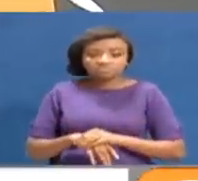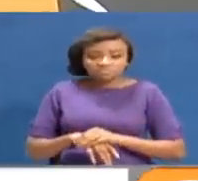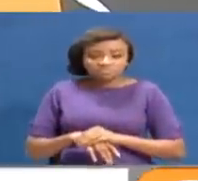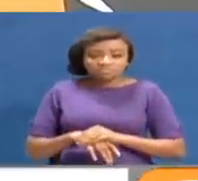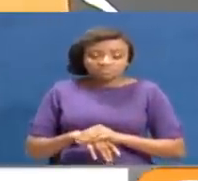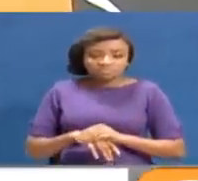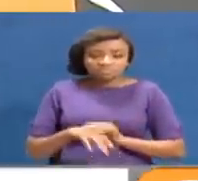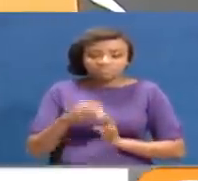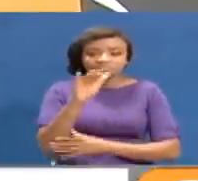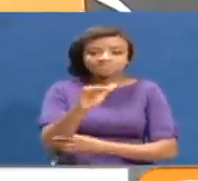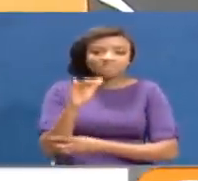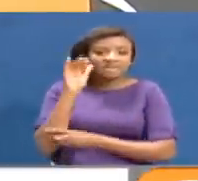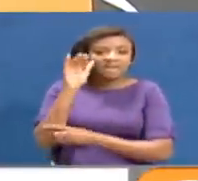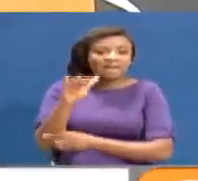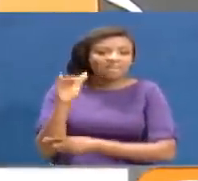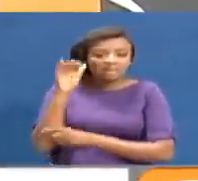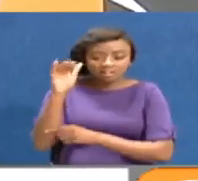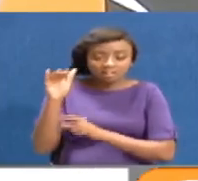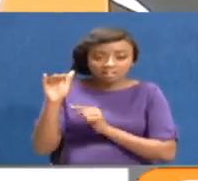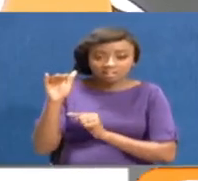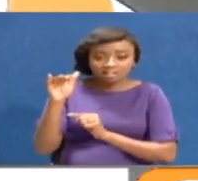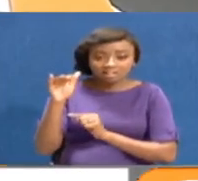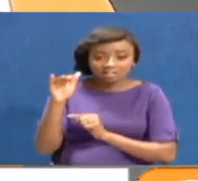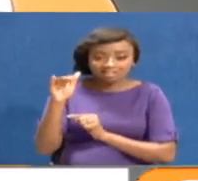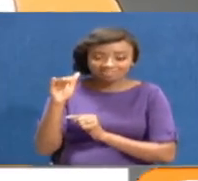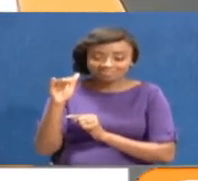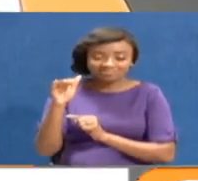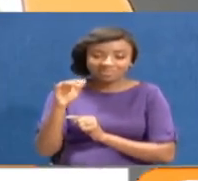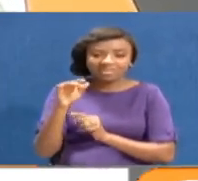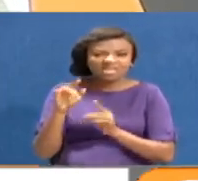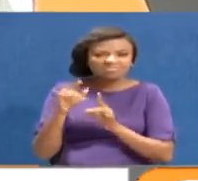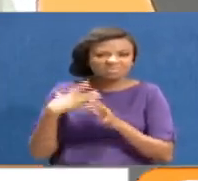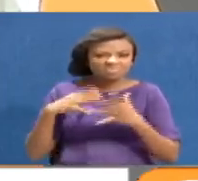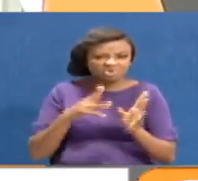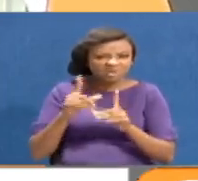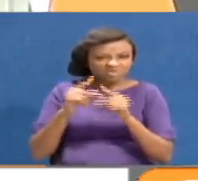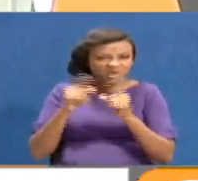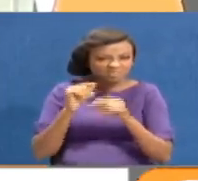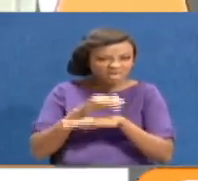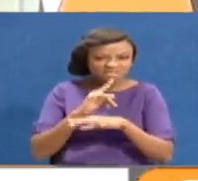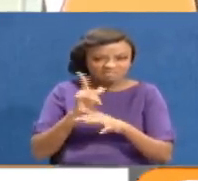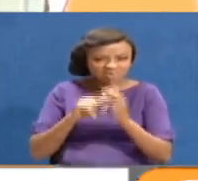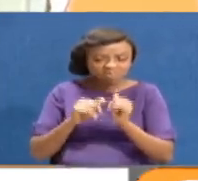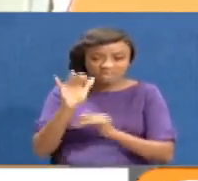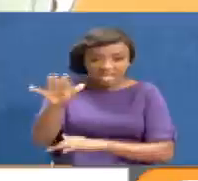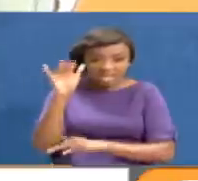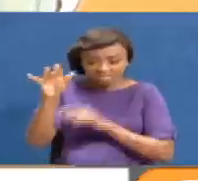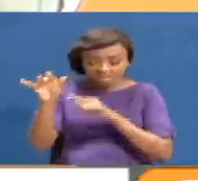committee. Because they could never agree on the shape. Yeah? Yeah. And the moment you keep opening